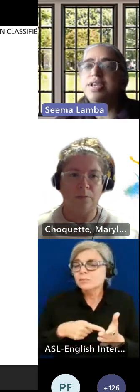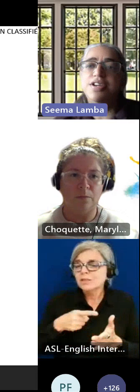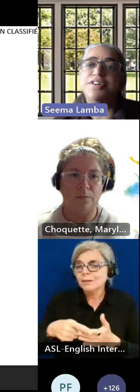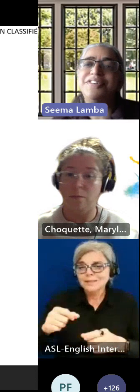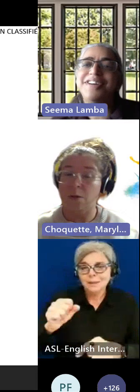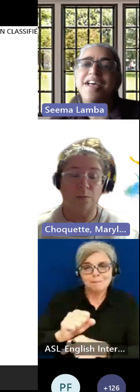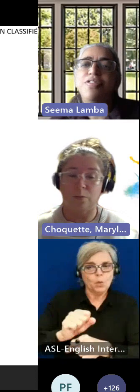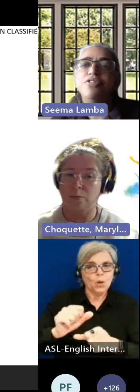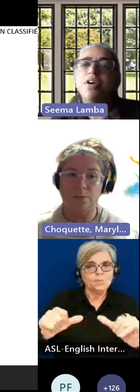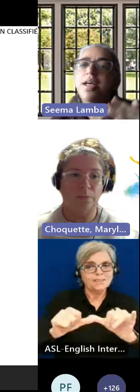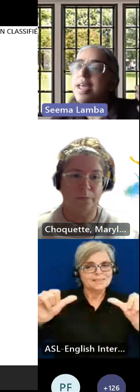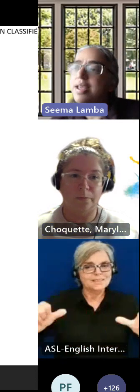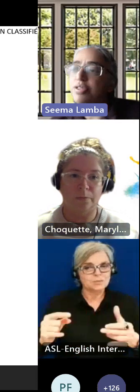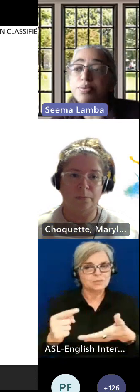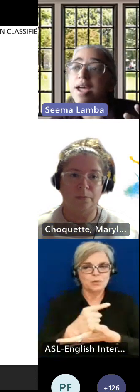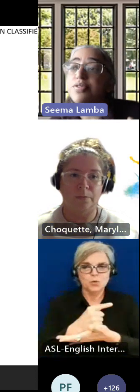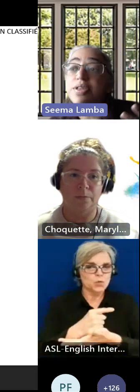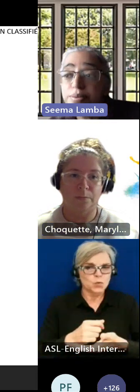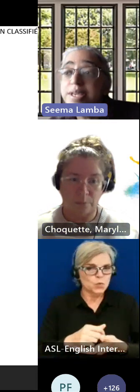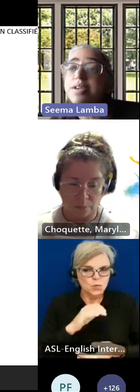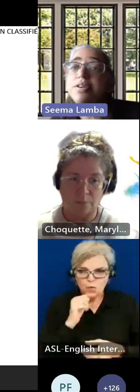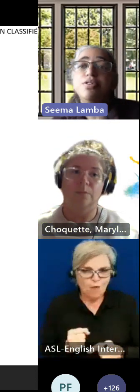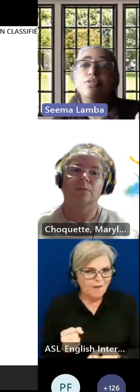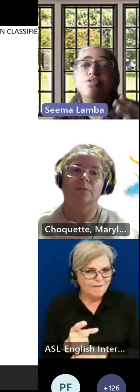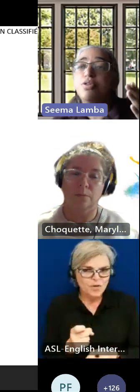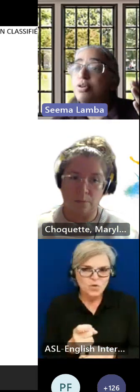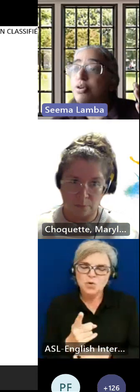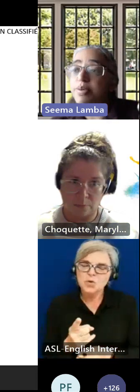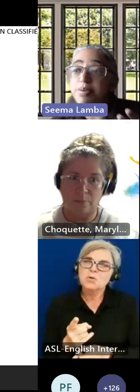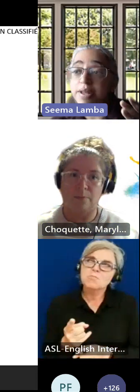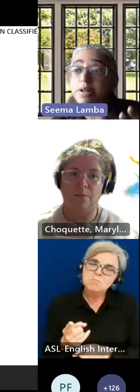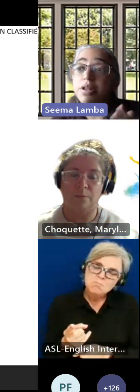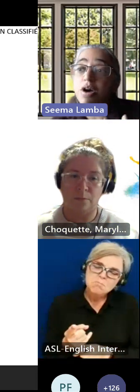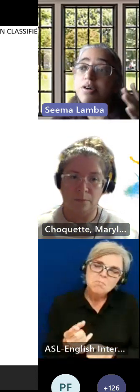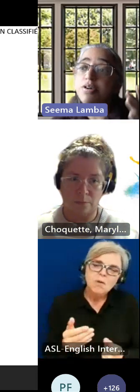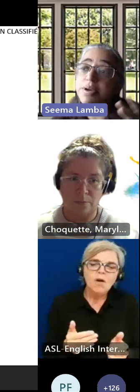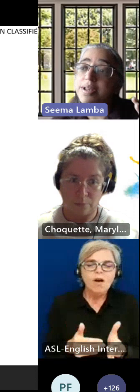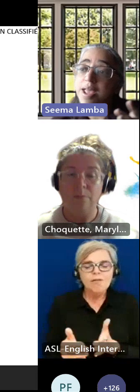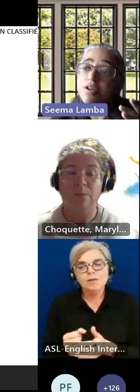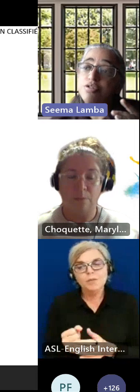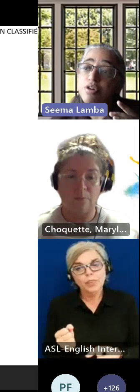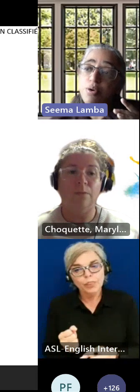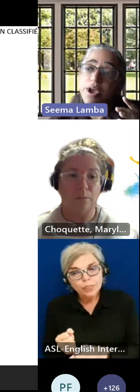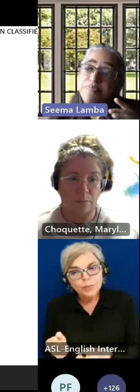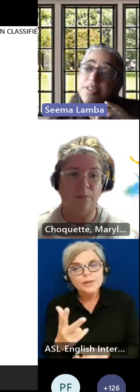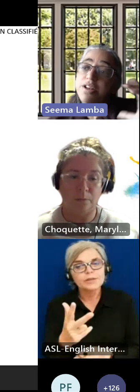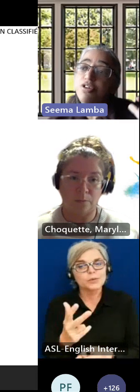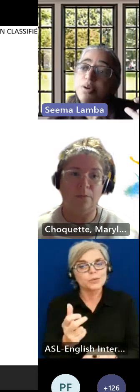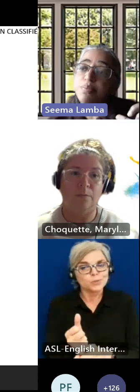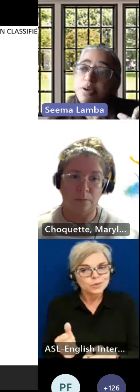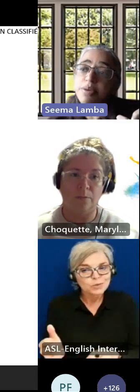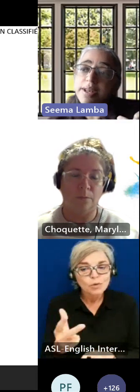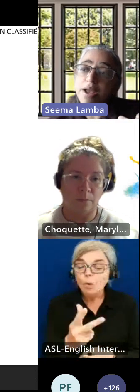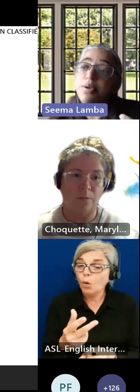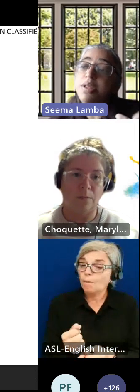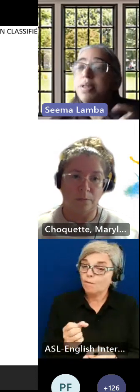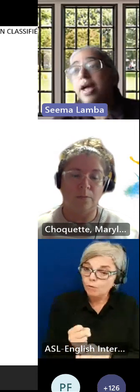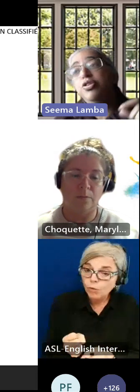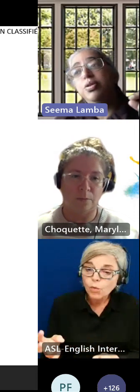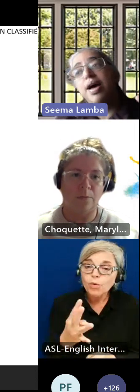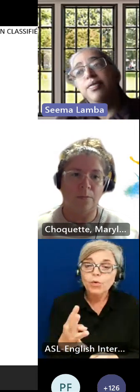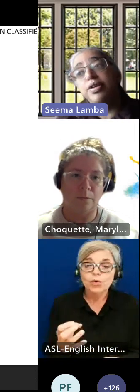done every year. No. They're done like every 3 years or maybe a little bit longer. But so in your